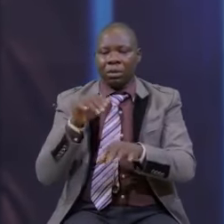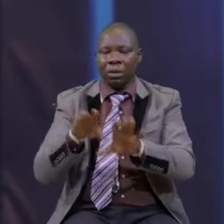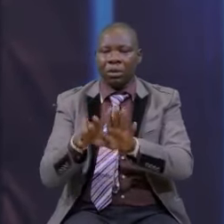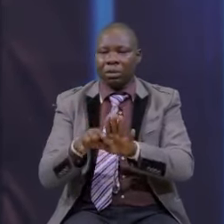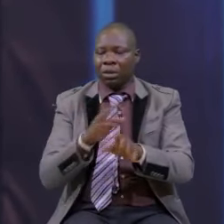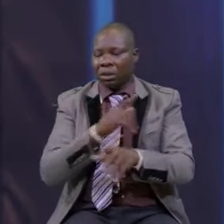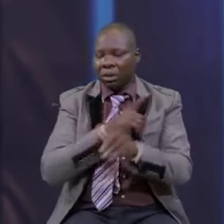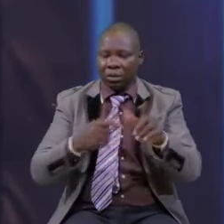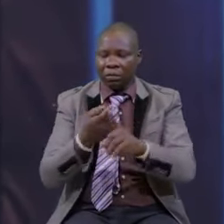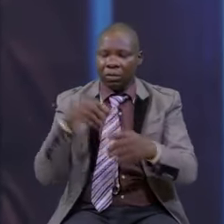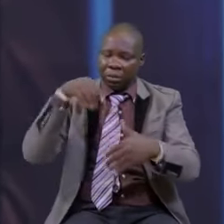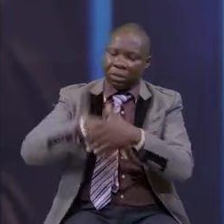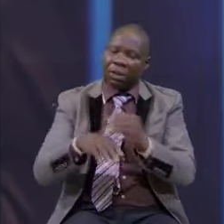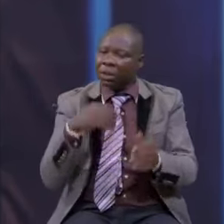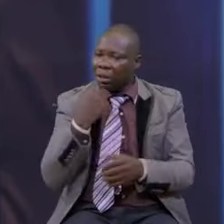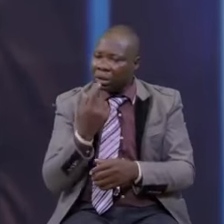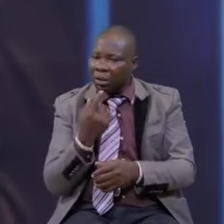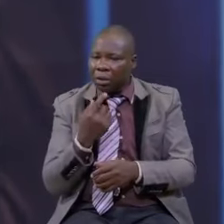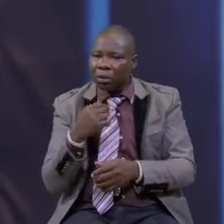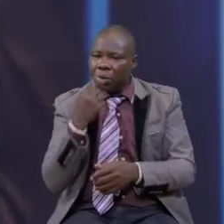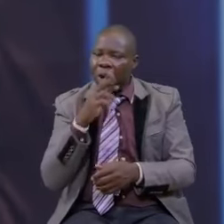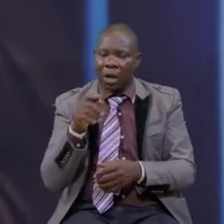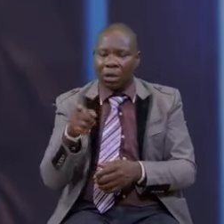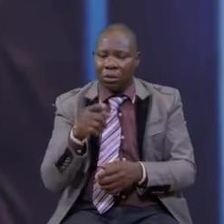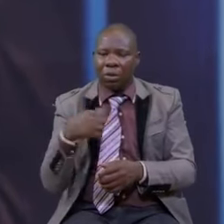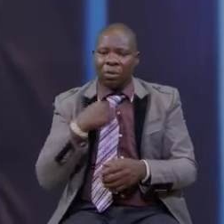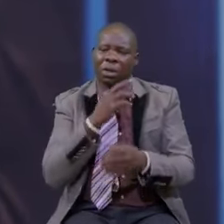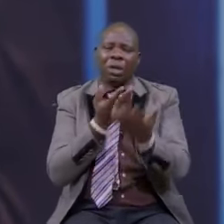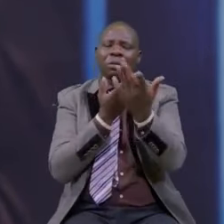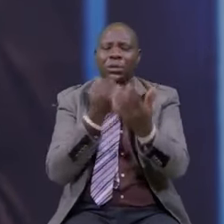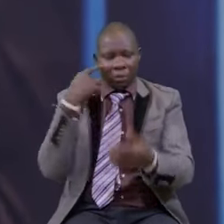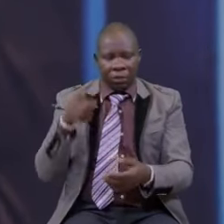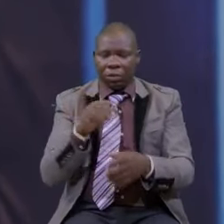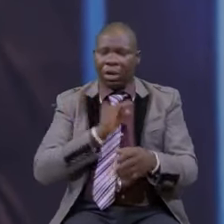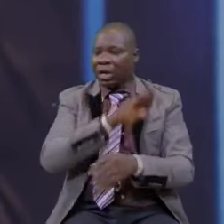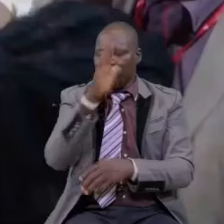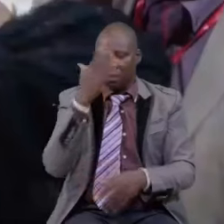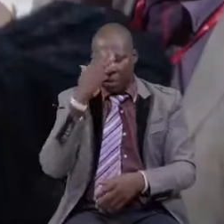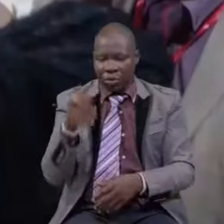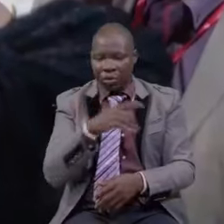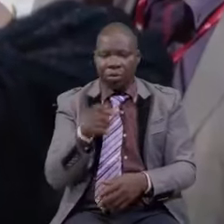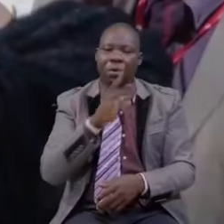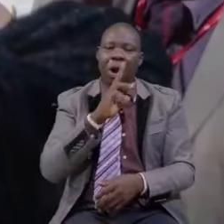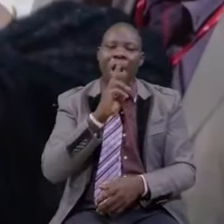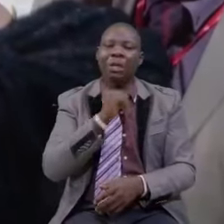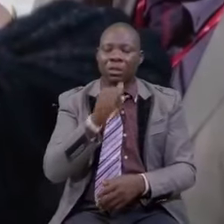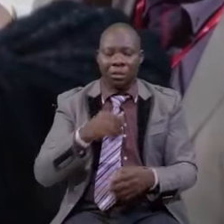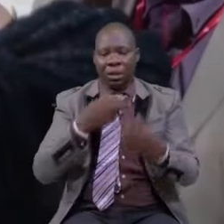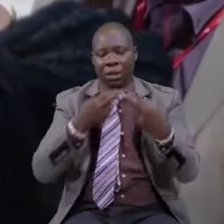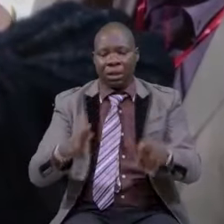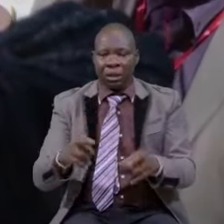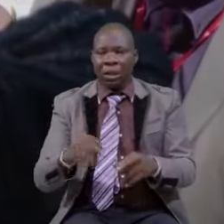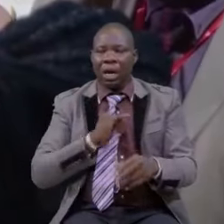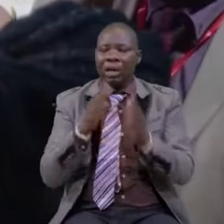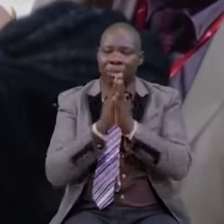been waiting for you. I never knew you. You are not ready. I pray we will be ready. Amen. Let